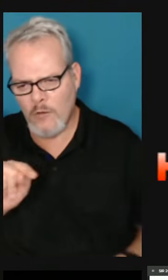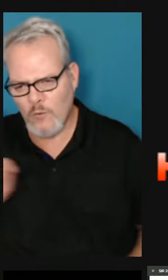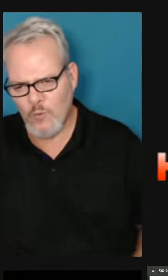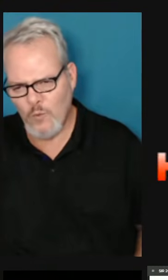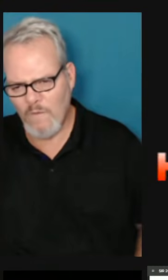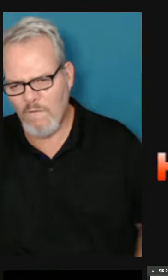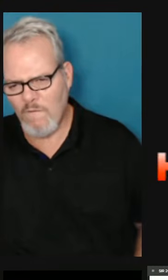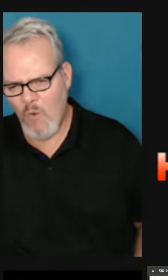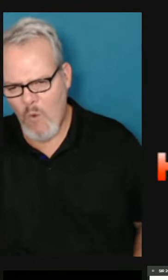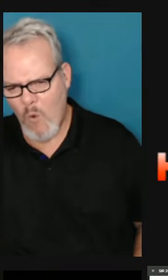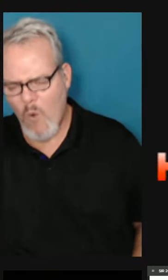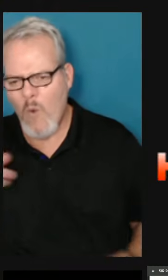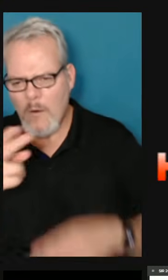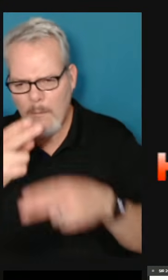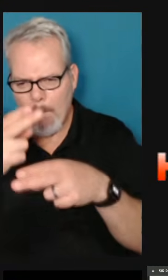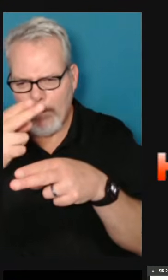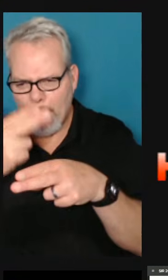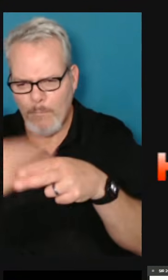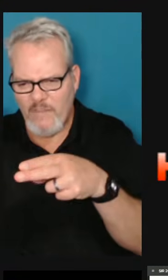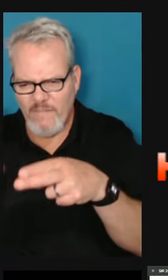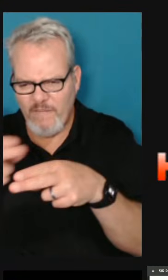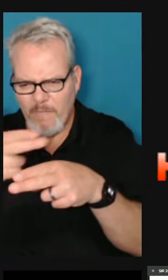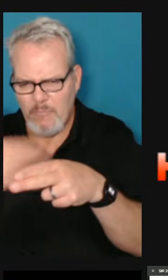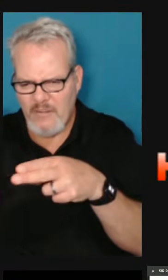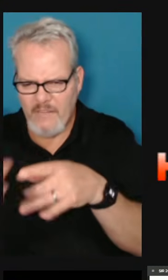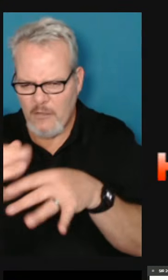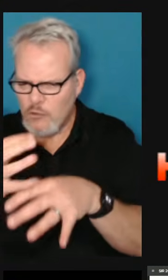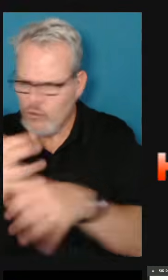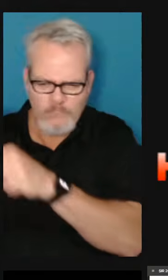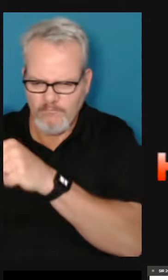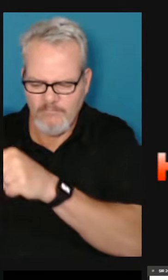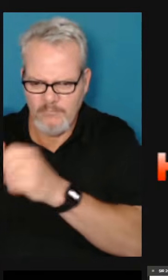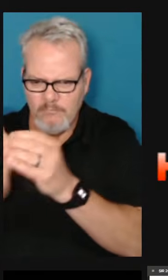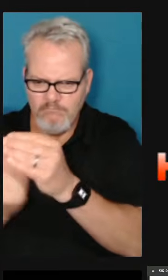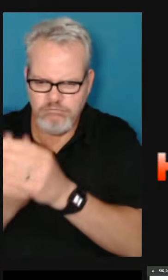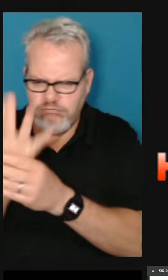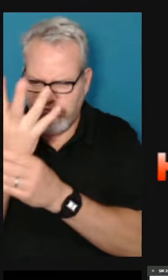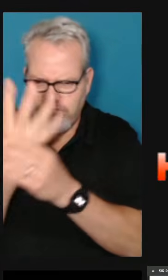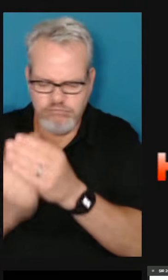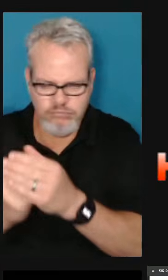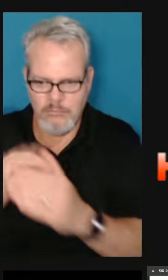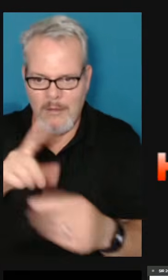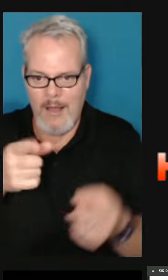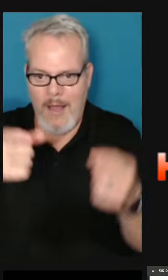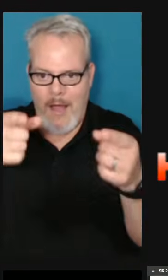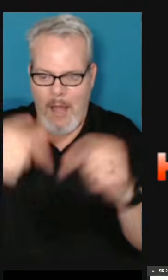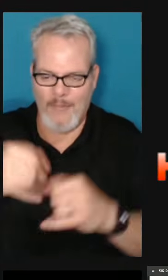brief jetting events occurred within the last 2 hours of the episode.